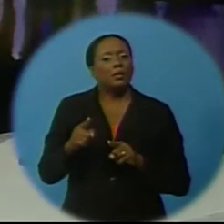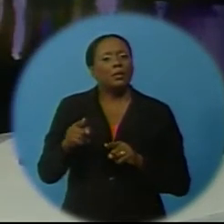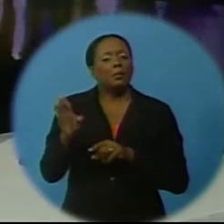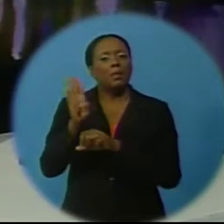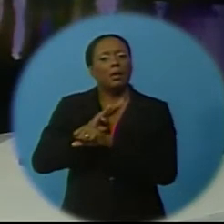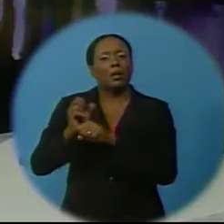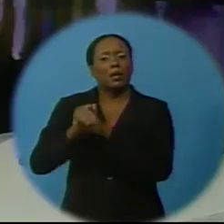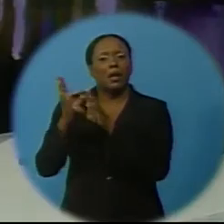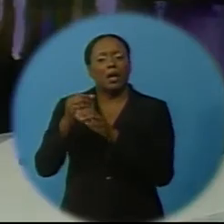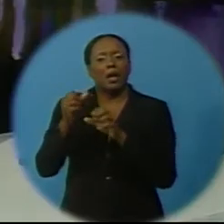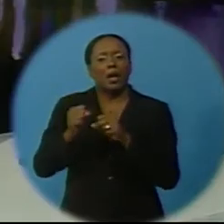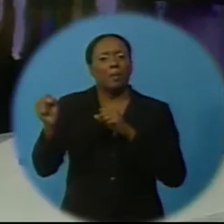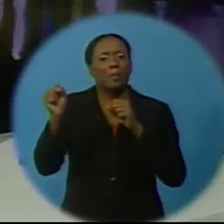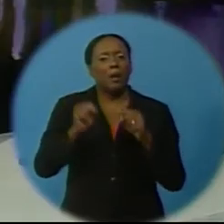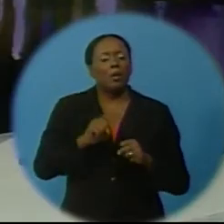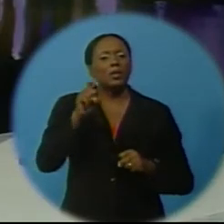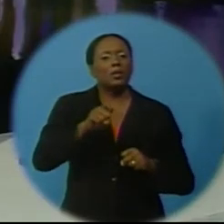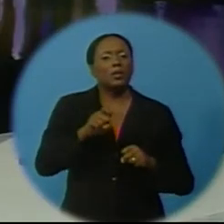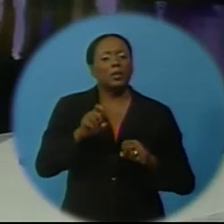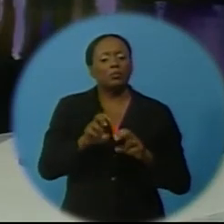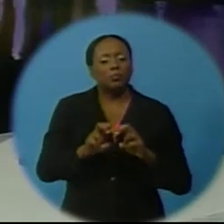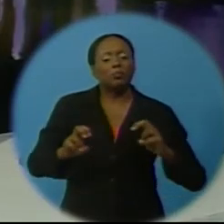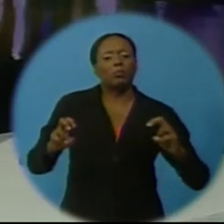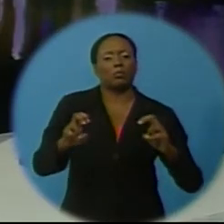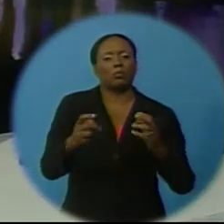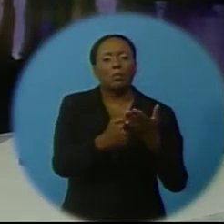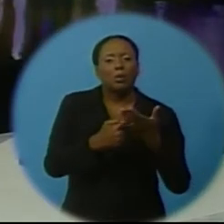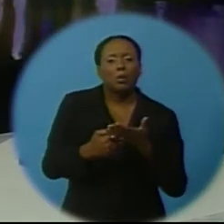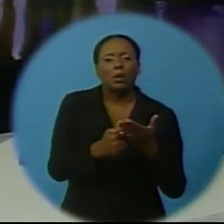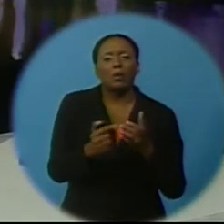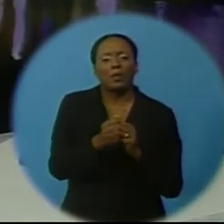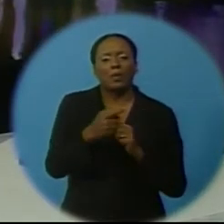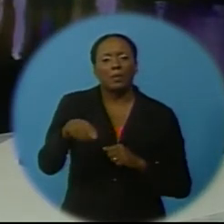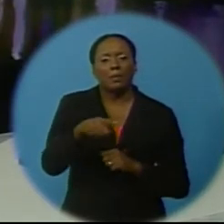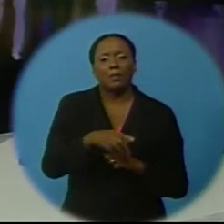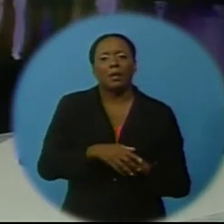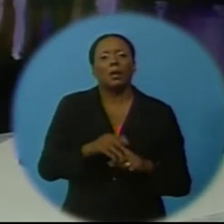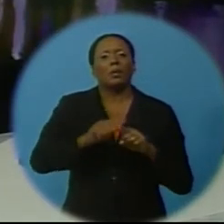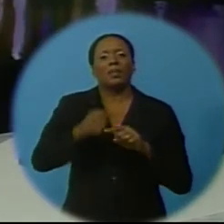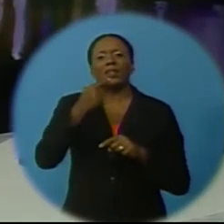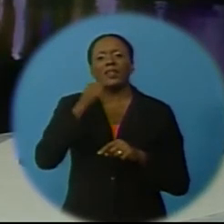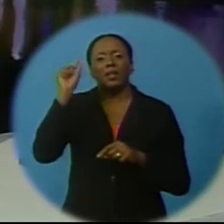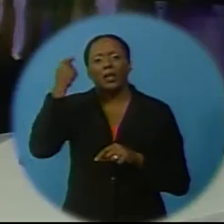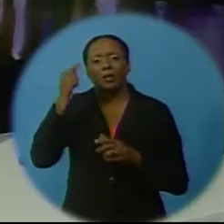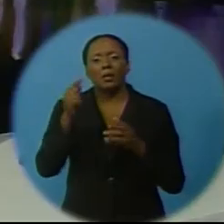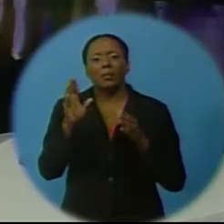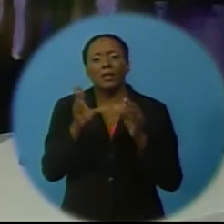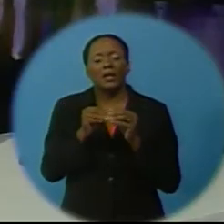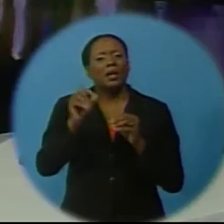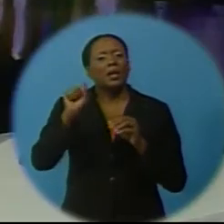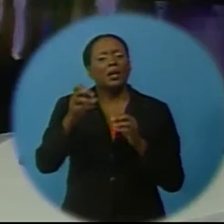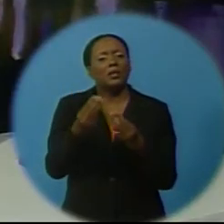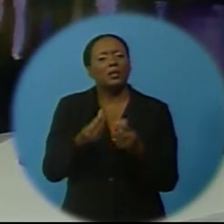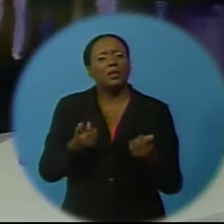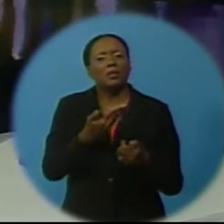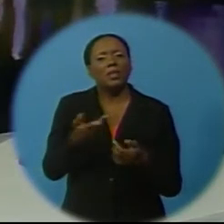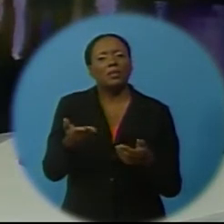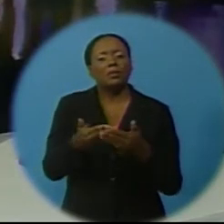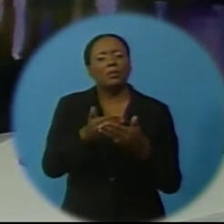further discussions. But Ms. Moore thinks meaningful discussion between the government and the social partners could have settled things